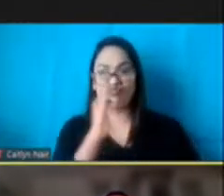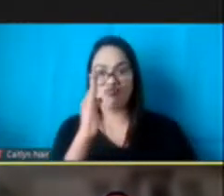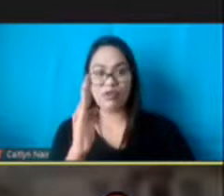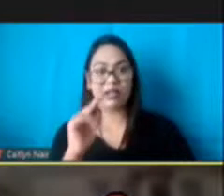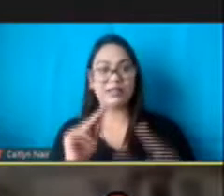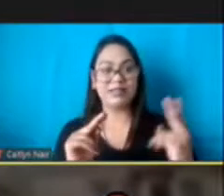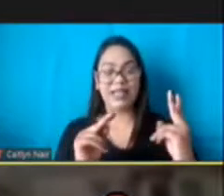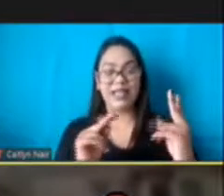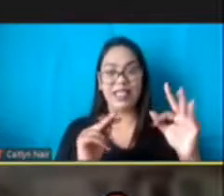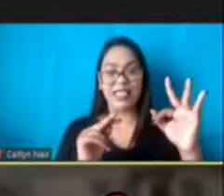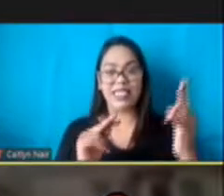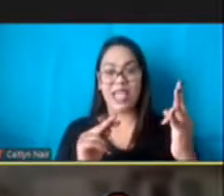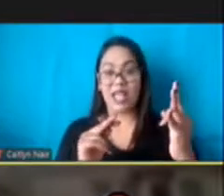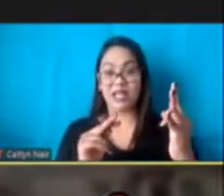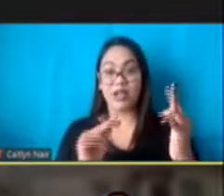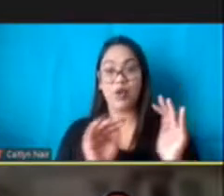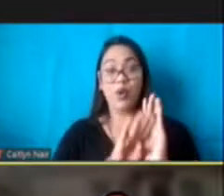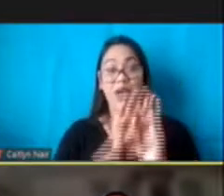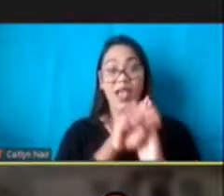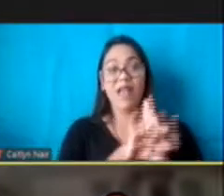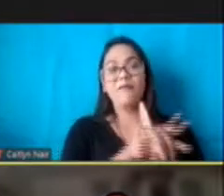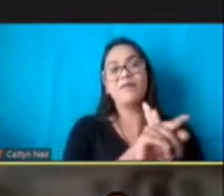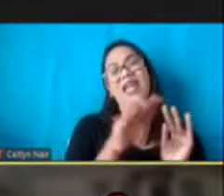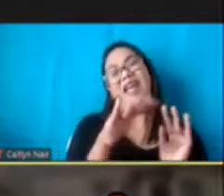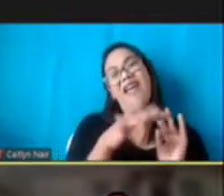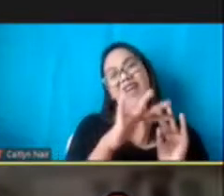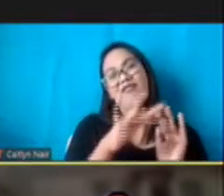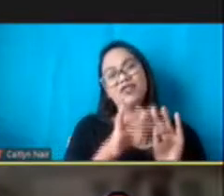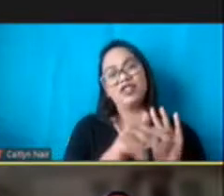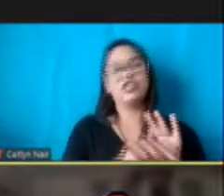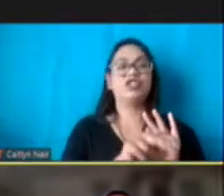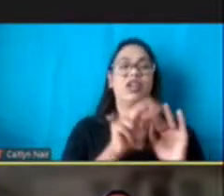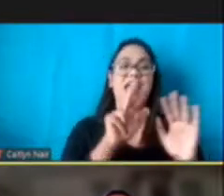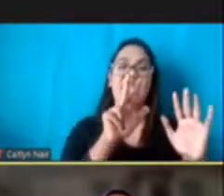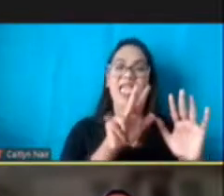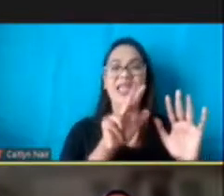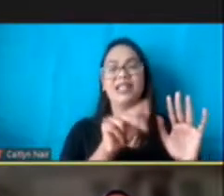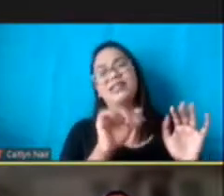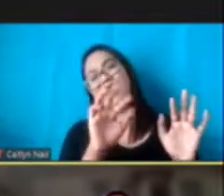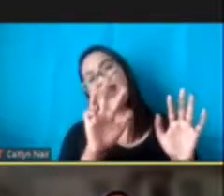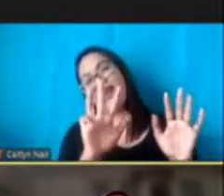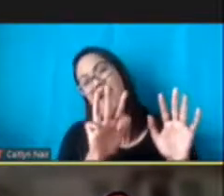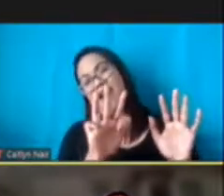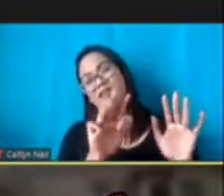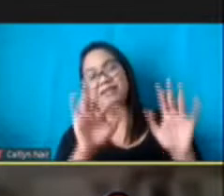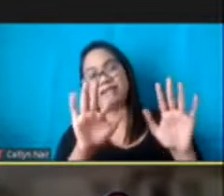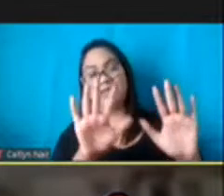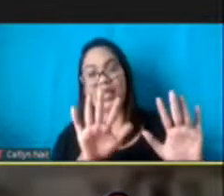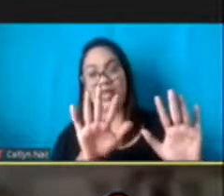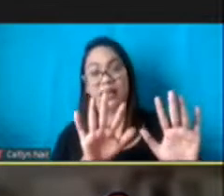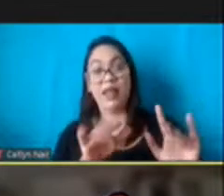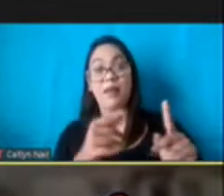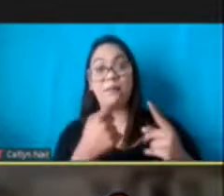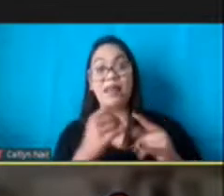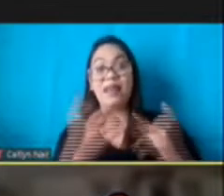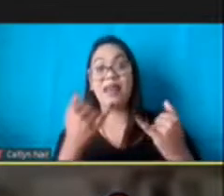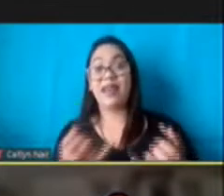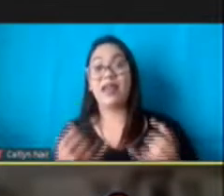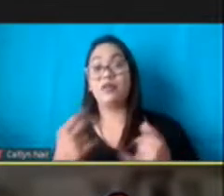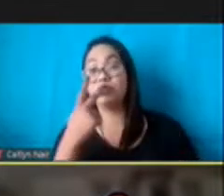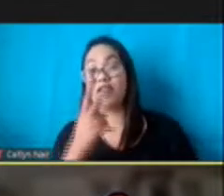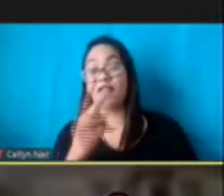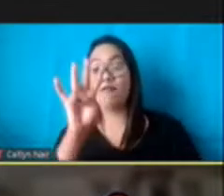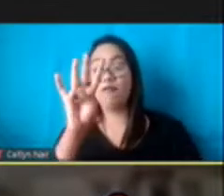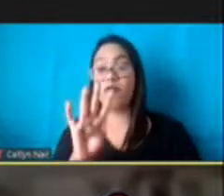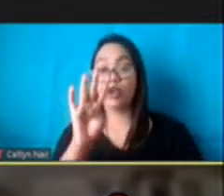wave, length of stay was on average 8, 9, or 10 days, depending on the age group. However, in the 4th wave, you can see the length of stay for